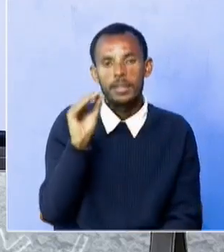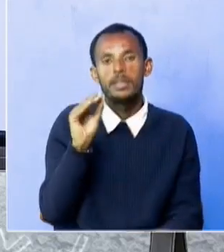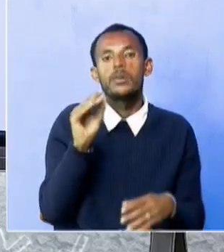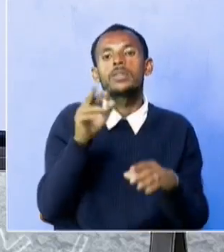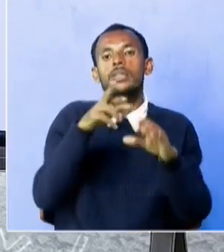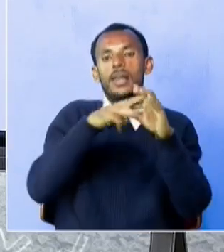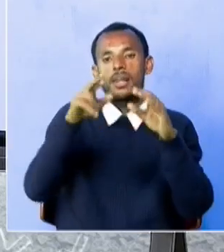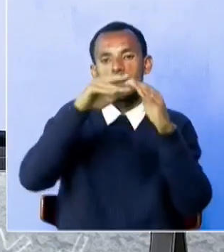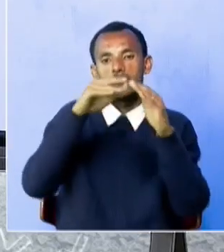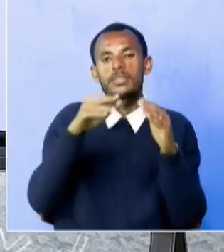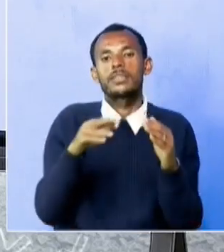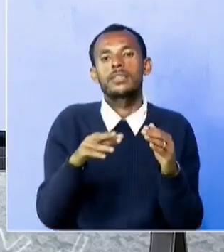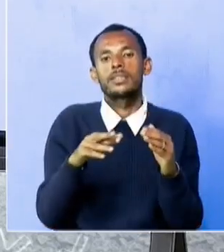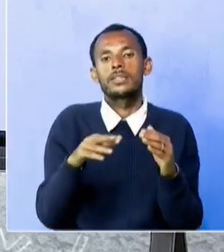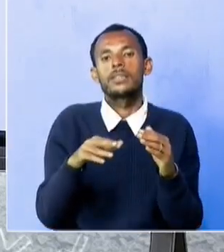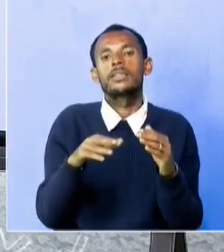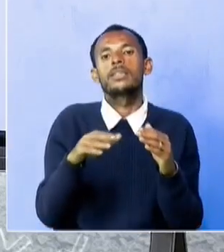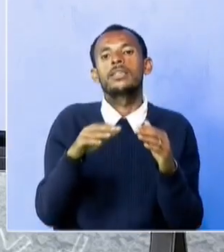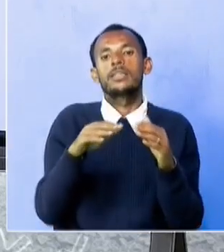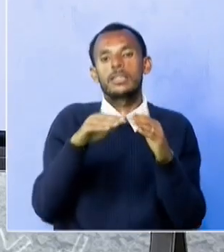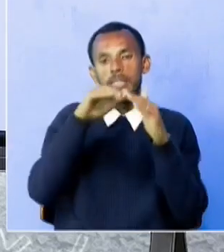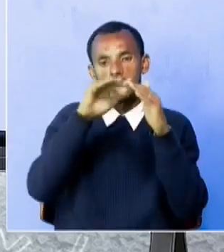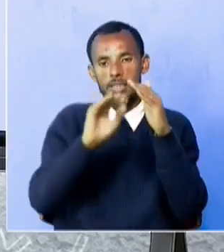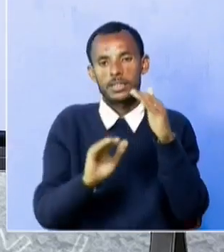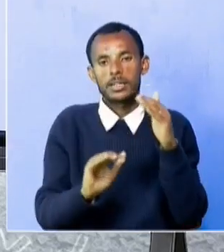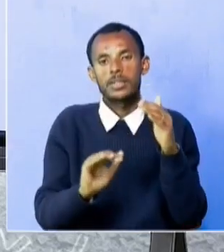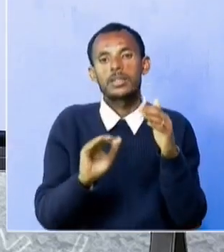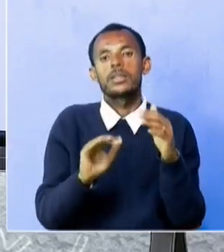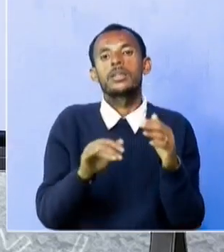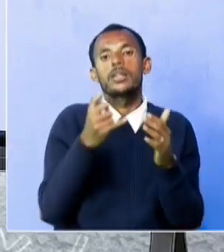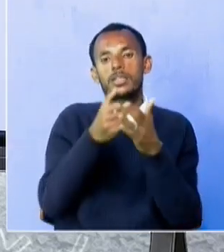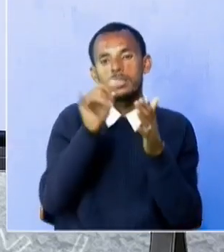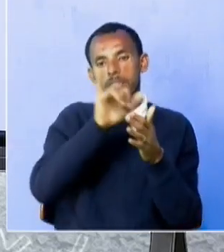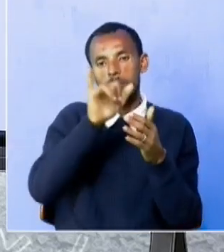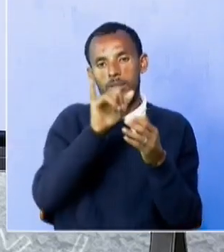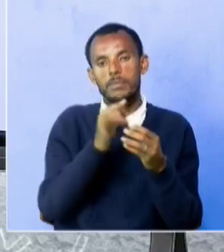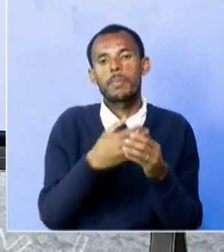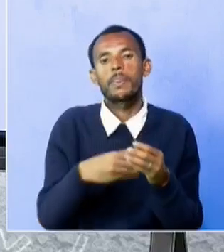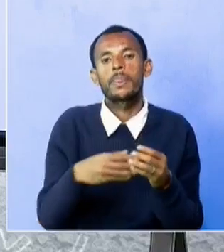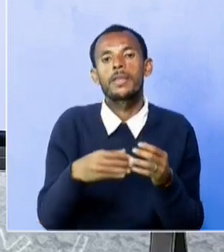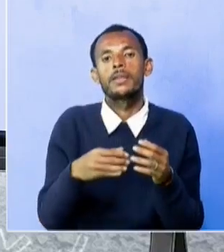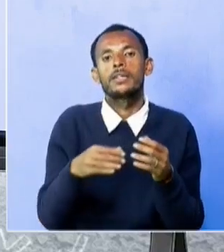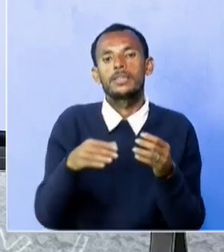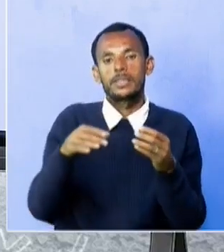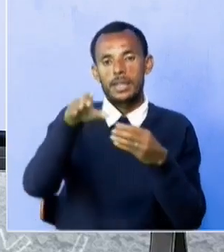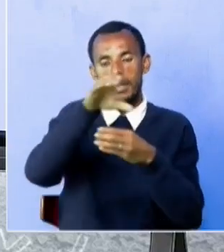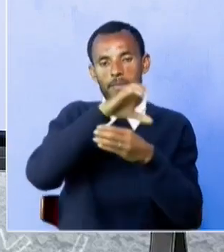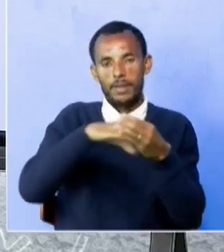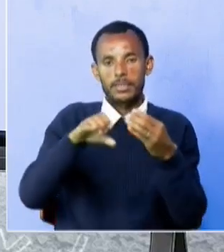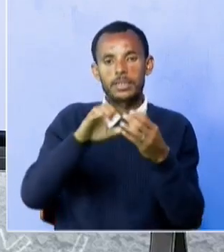is increasing, clearly the circumference will also increase. Okay, the circumference refers to